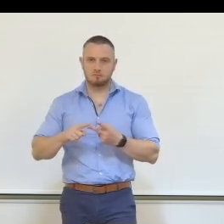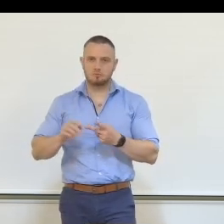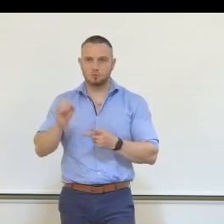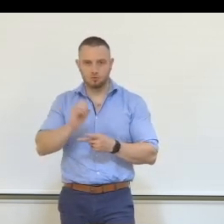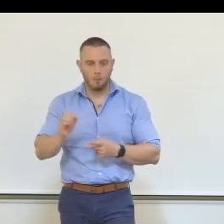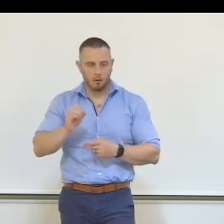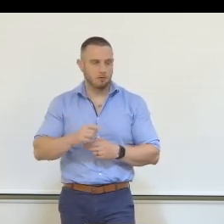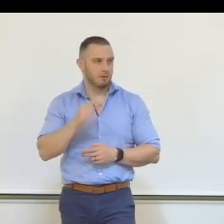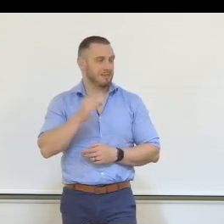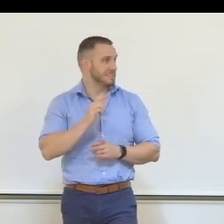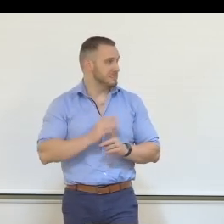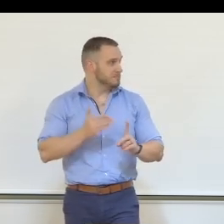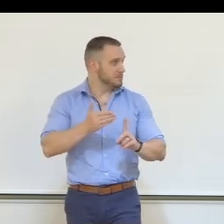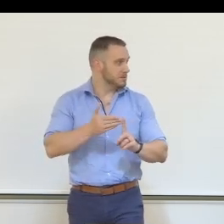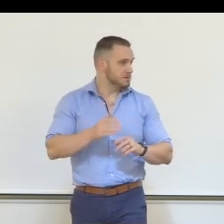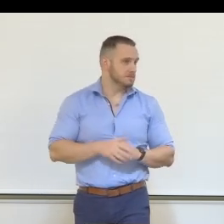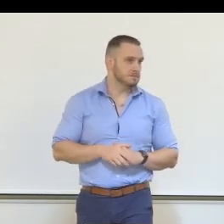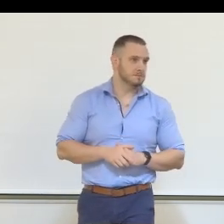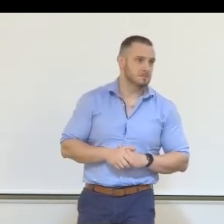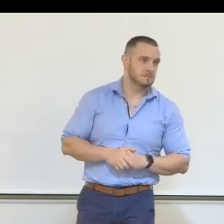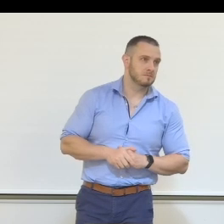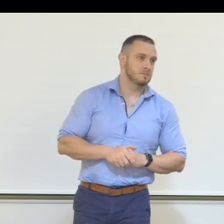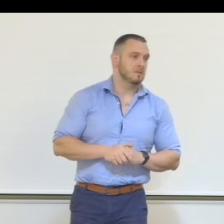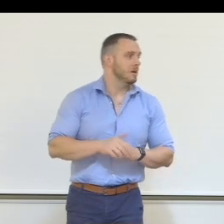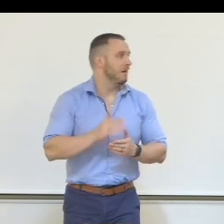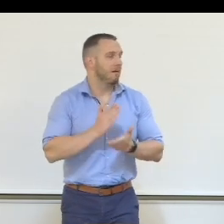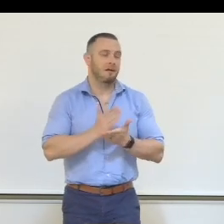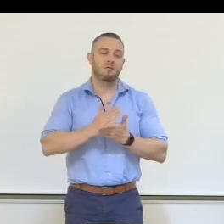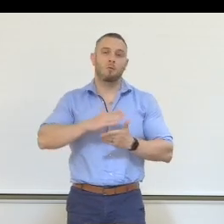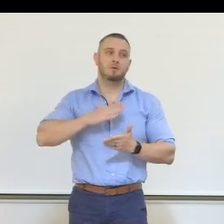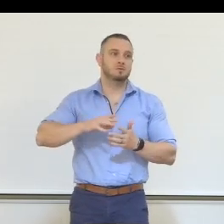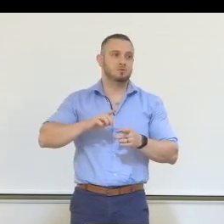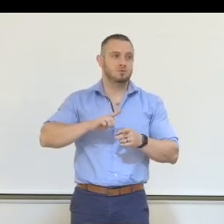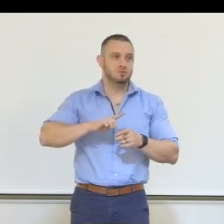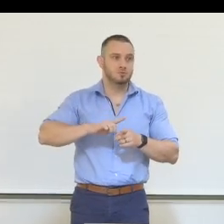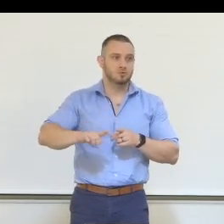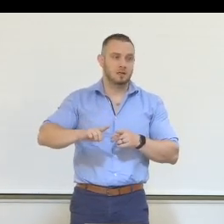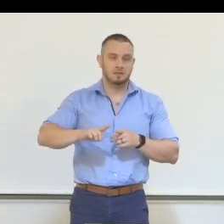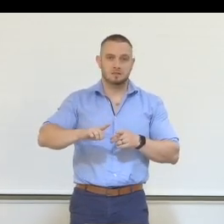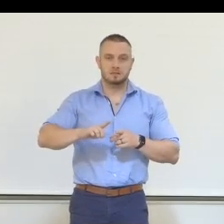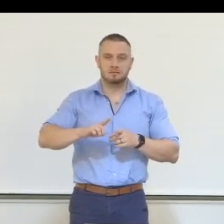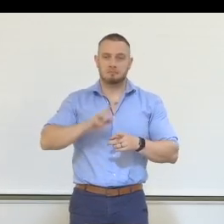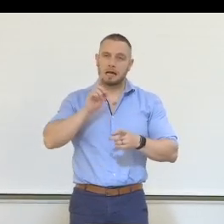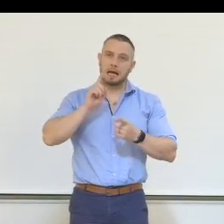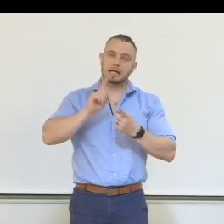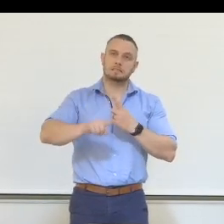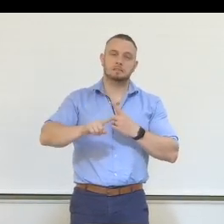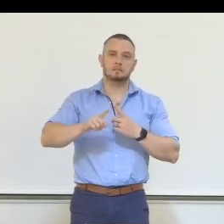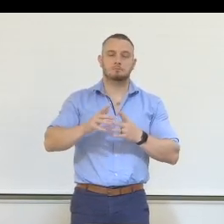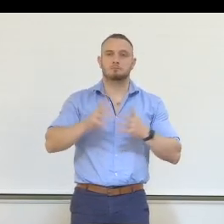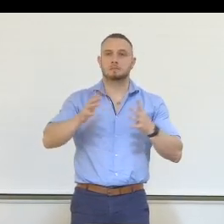this mission, actually a set of missions, was trying to answer a big scientific question. Is